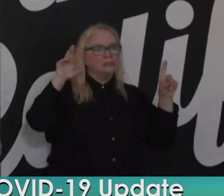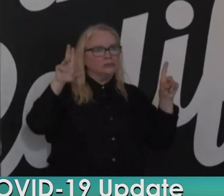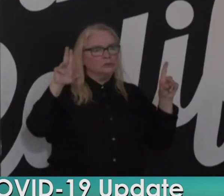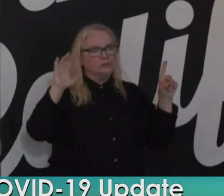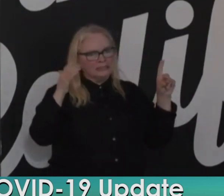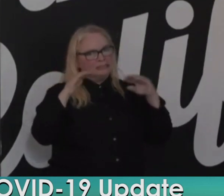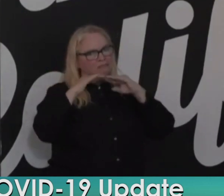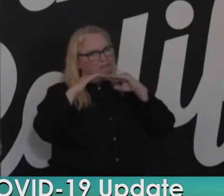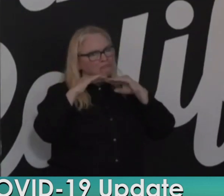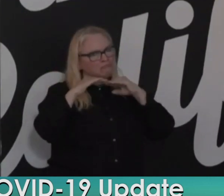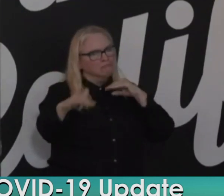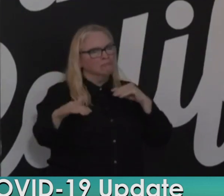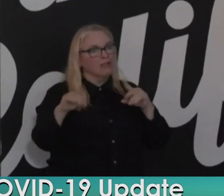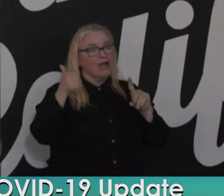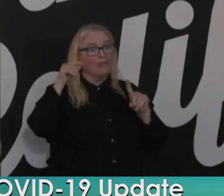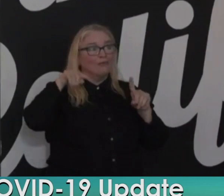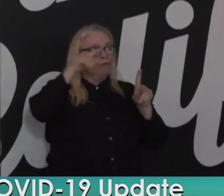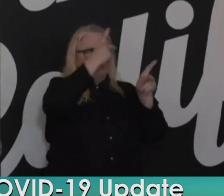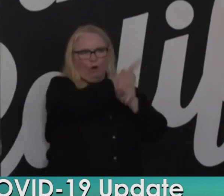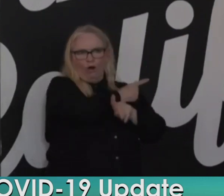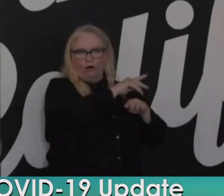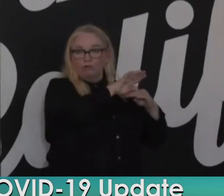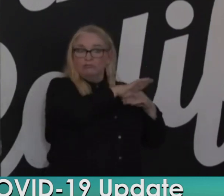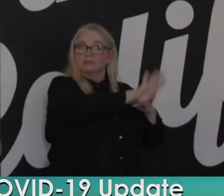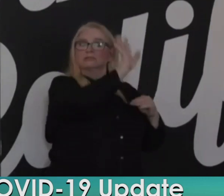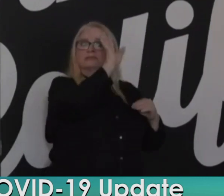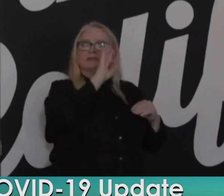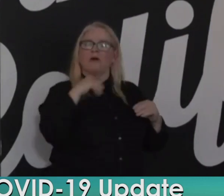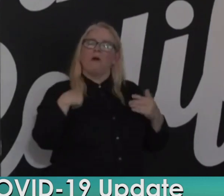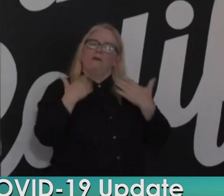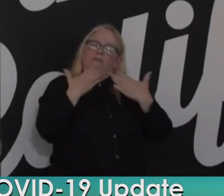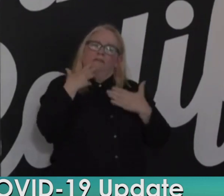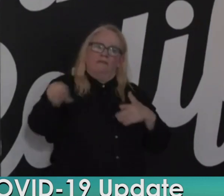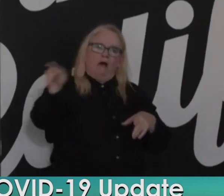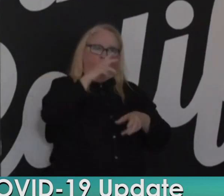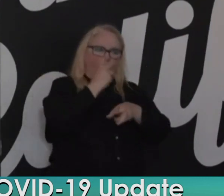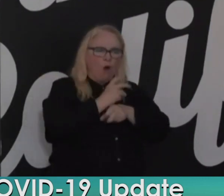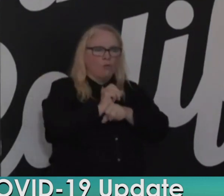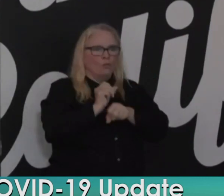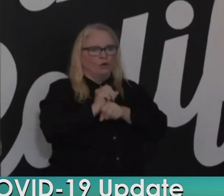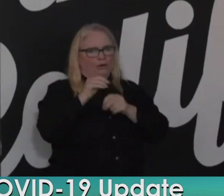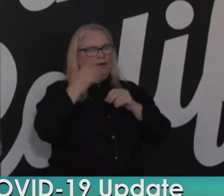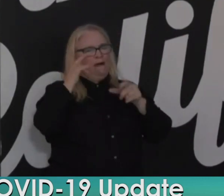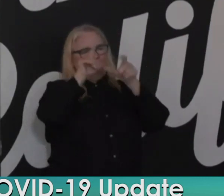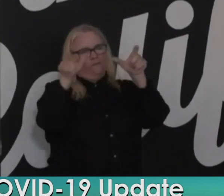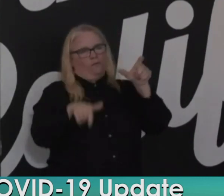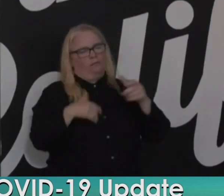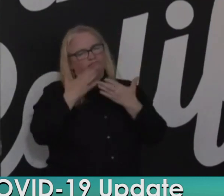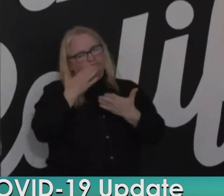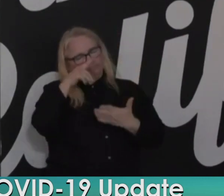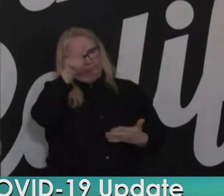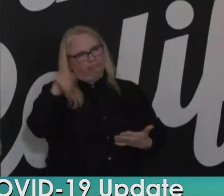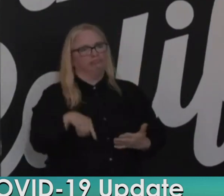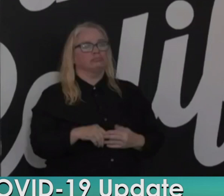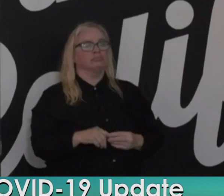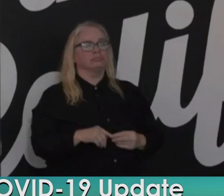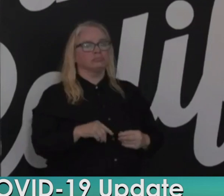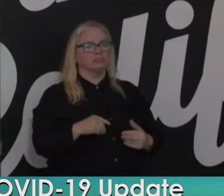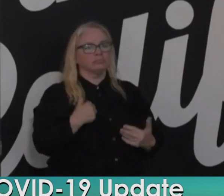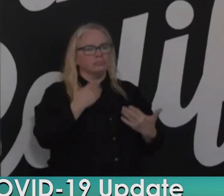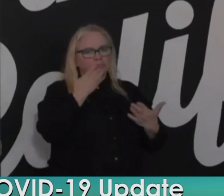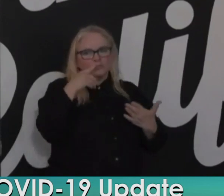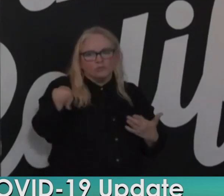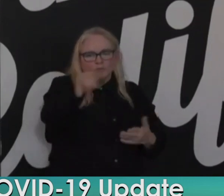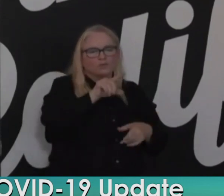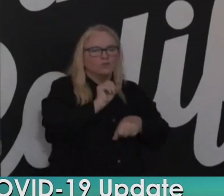want folks to know we're grateful to you. You're the reason we're in this position, why I'm here today, and why I'm looking forward to